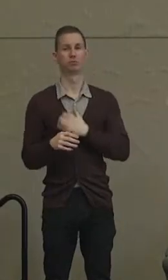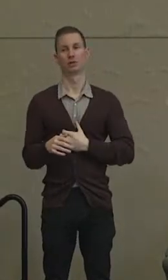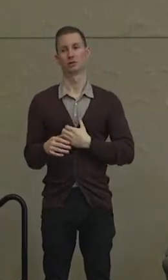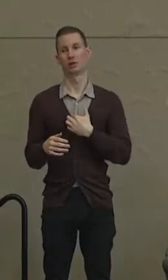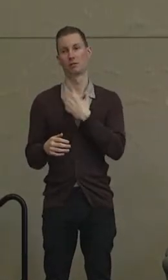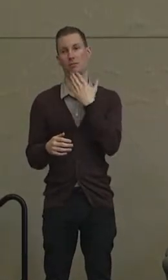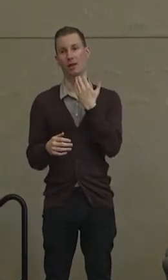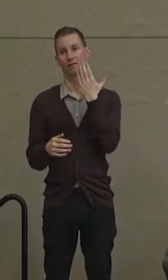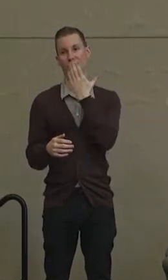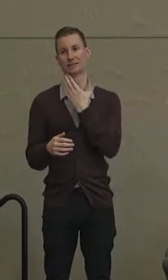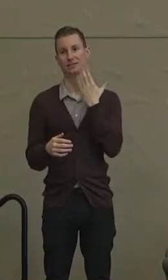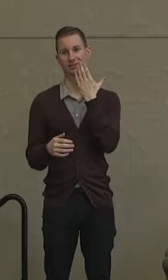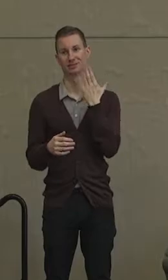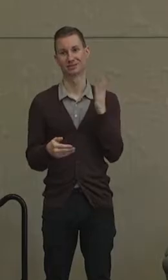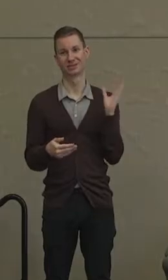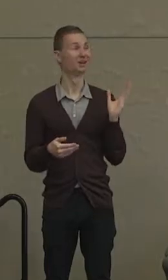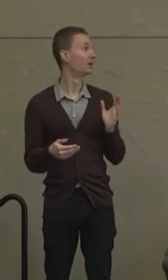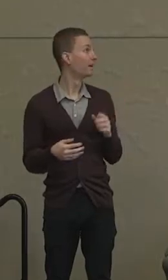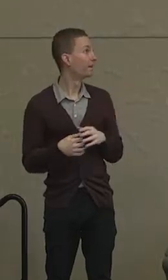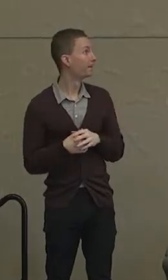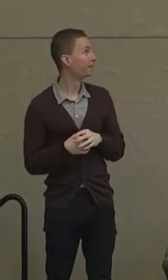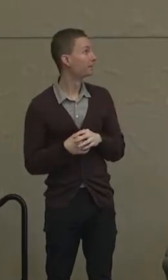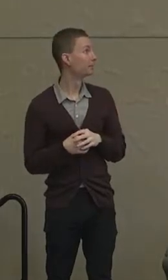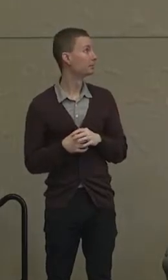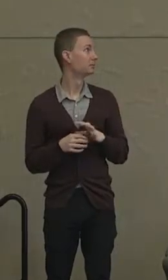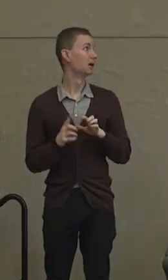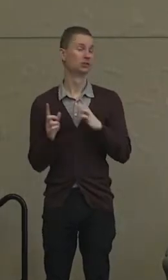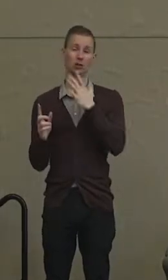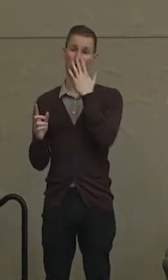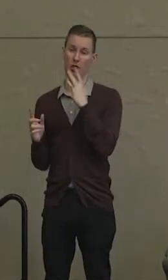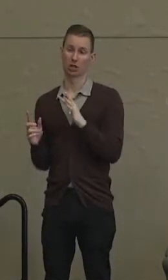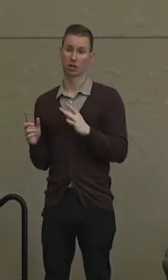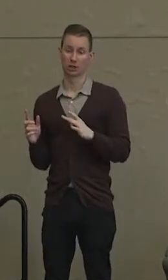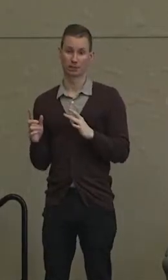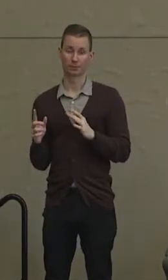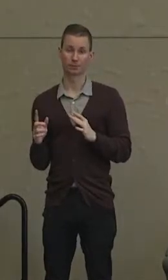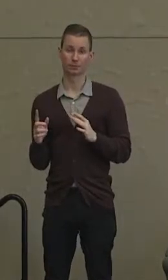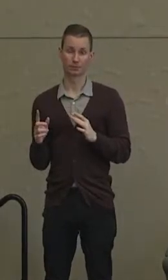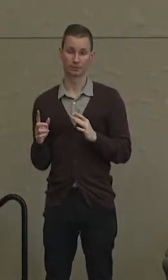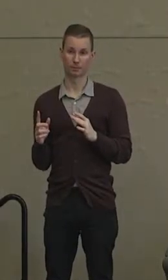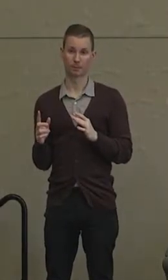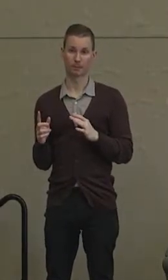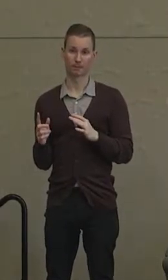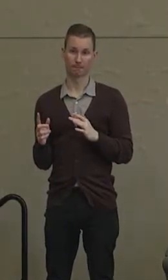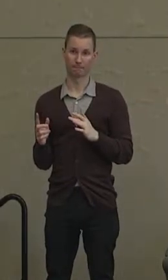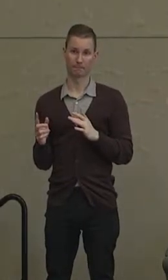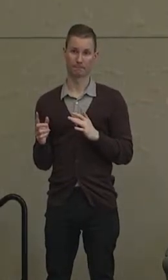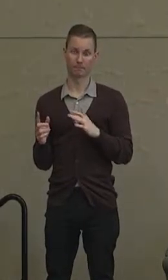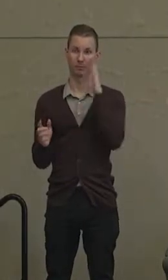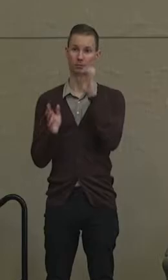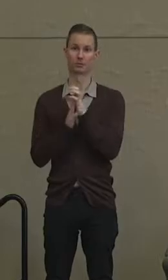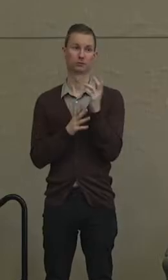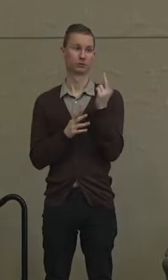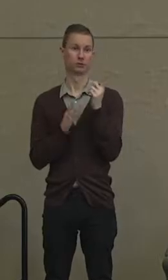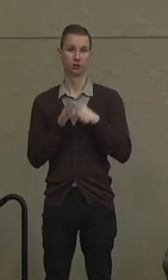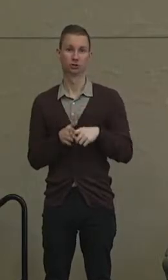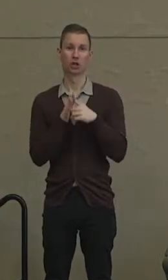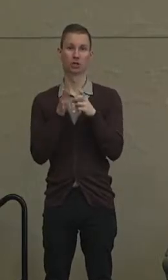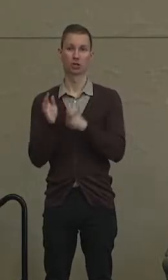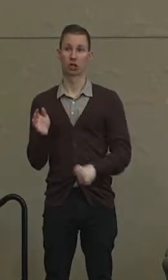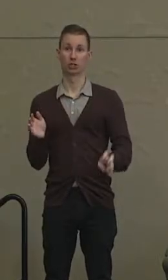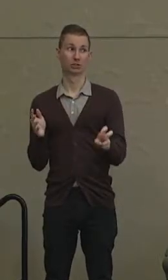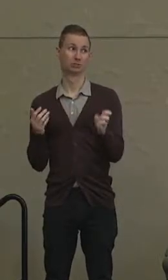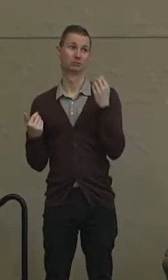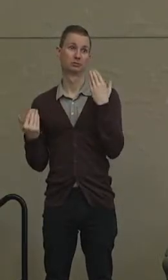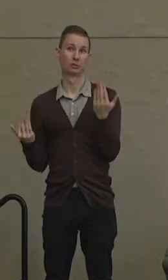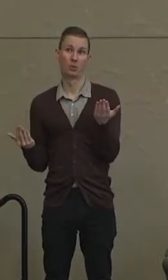face in this picture. but it's very early on. Of us going on this journey and not knowing.